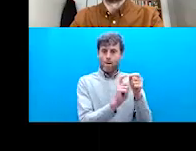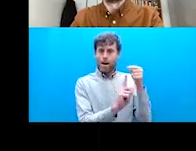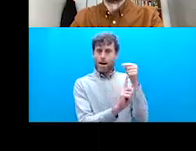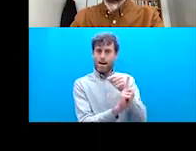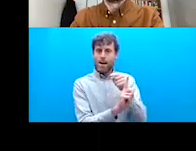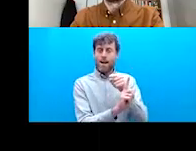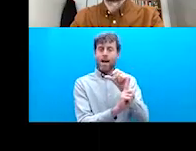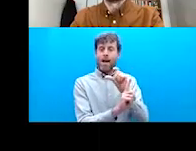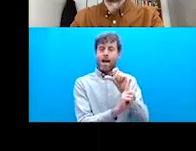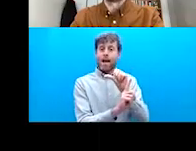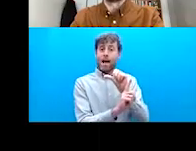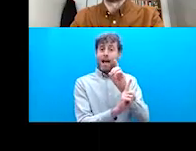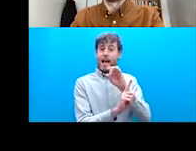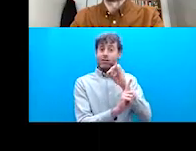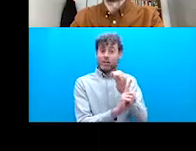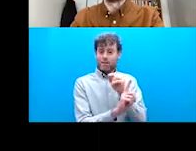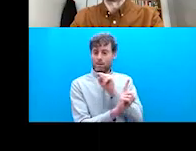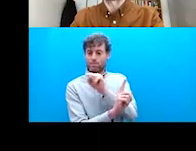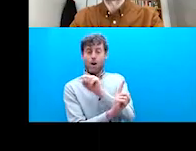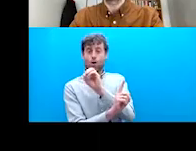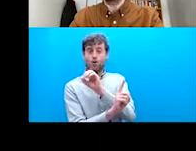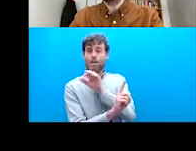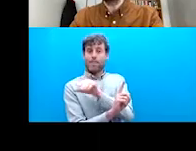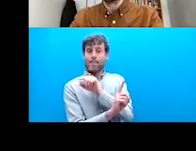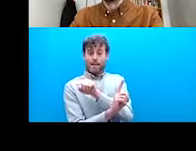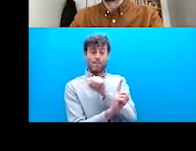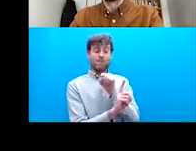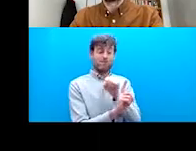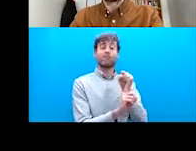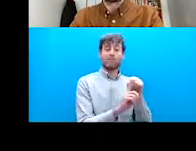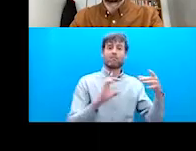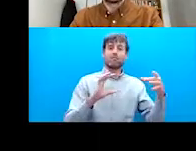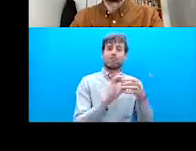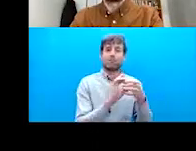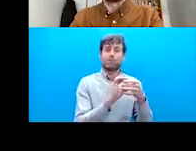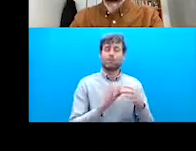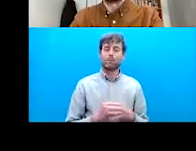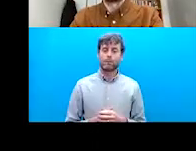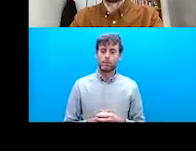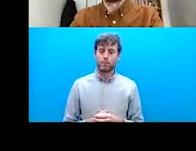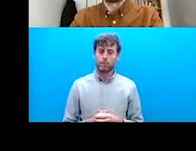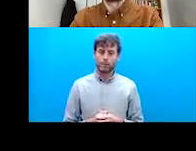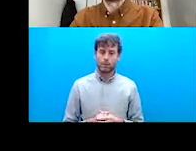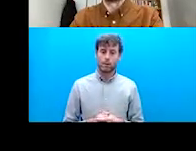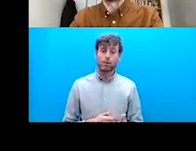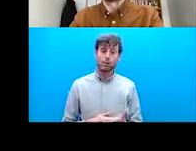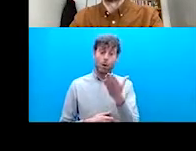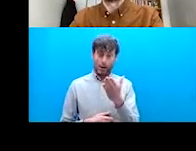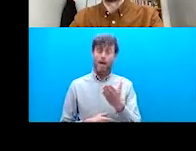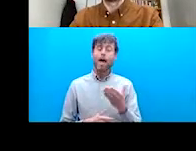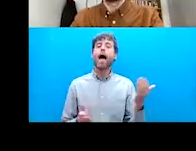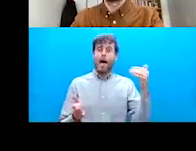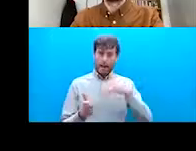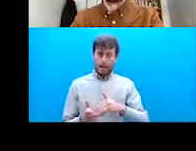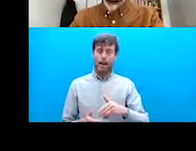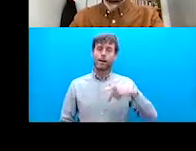not there, so leading to composition failure. So far we replicated this P600 effect in